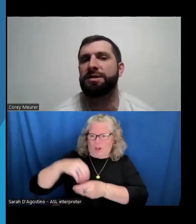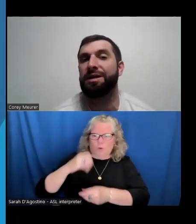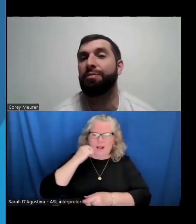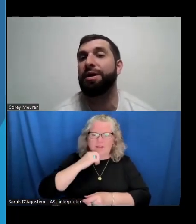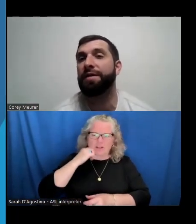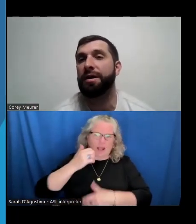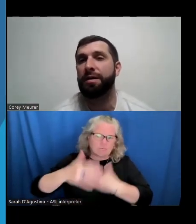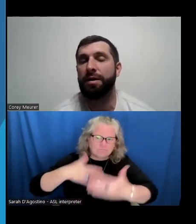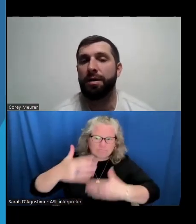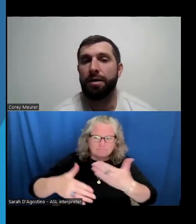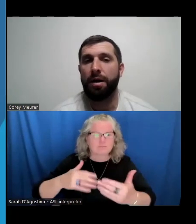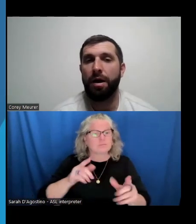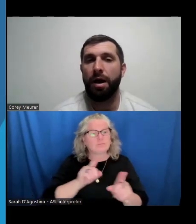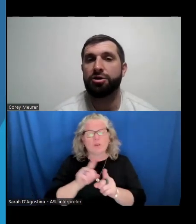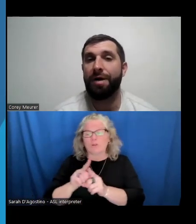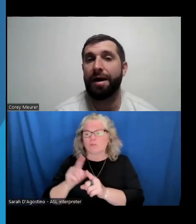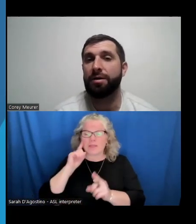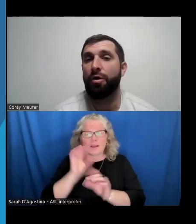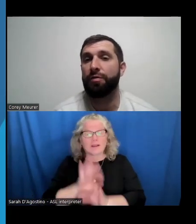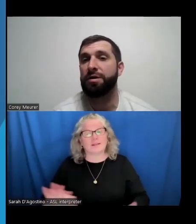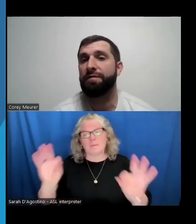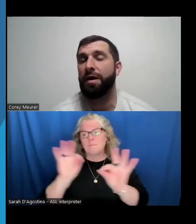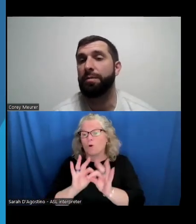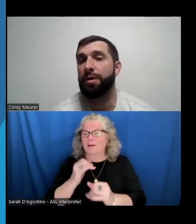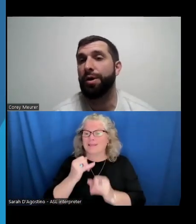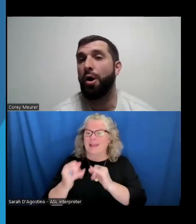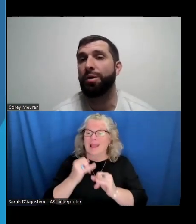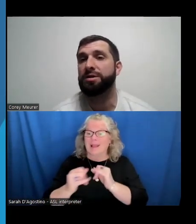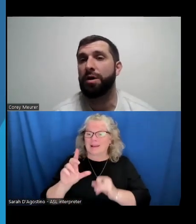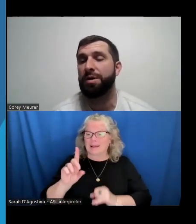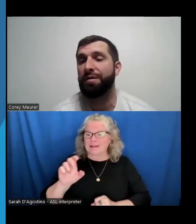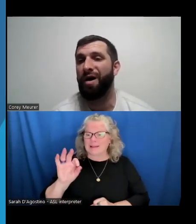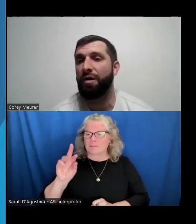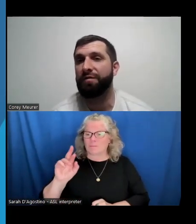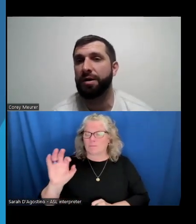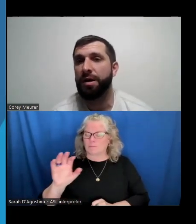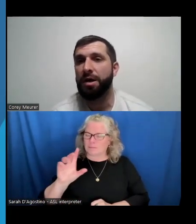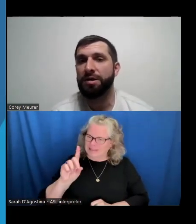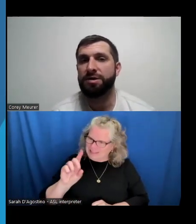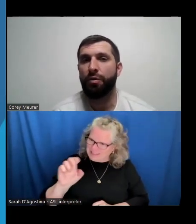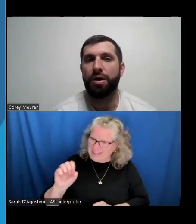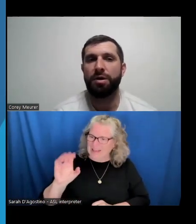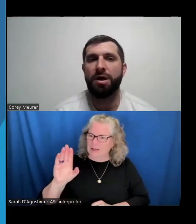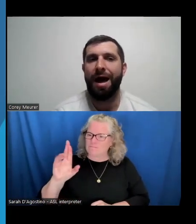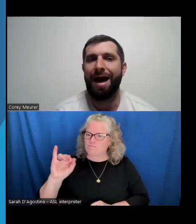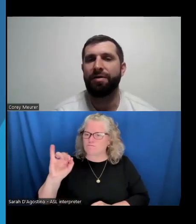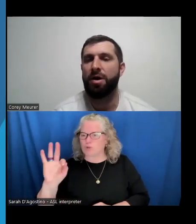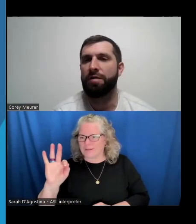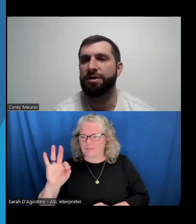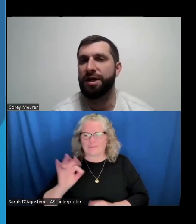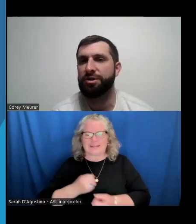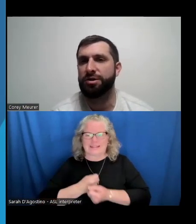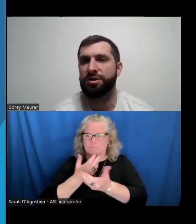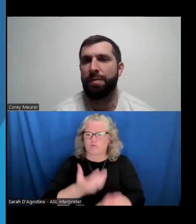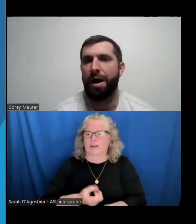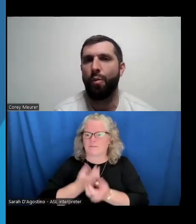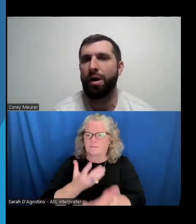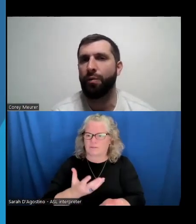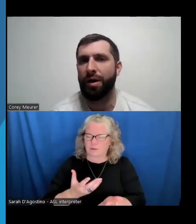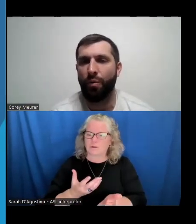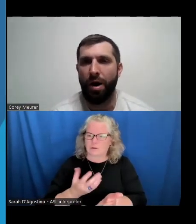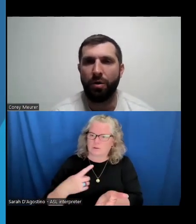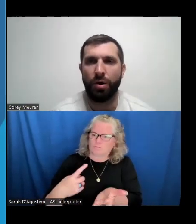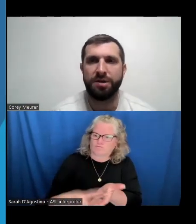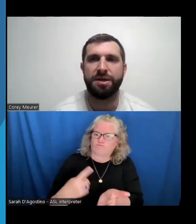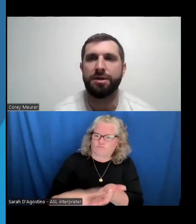important is debriefing. Tracking growth and development. We always want to be evolving. So really having conversations about